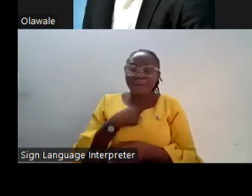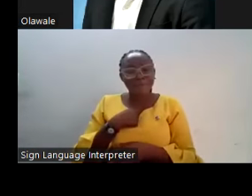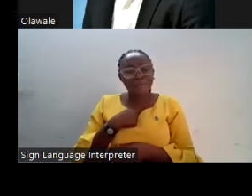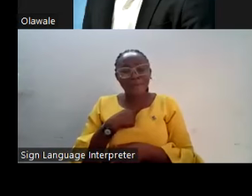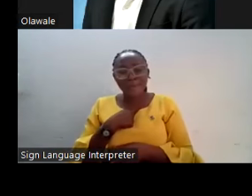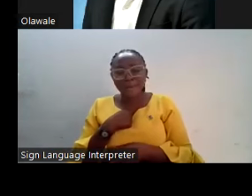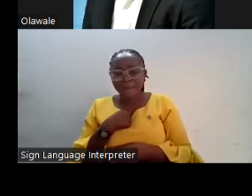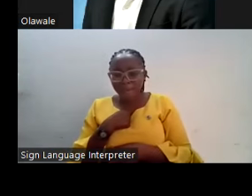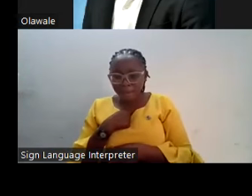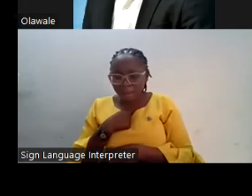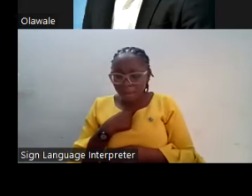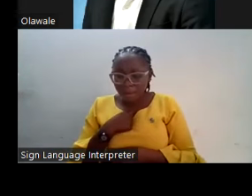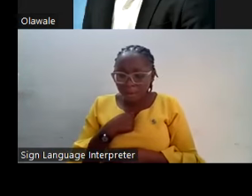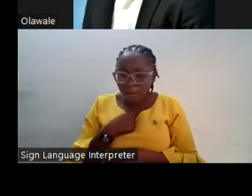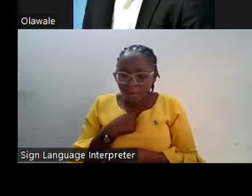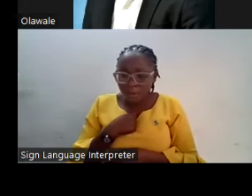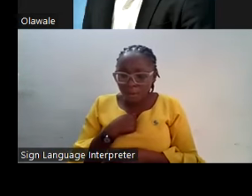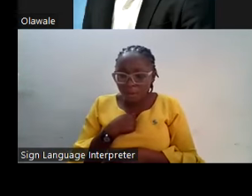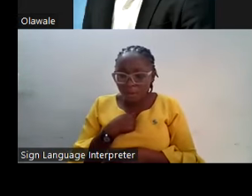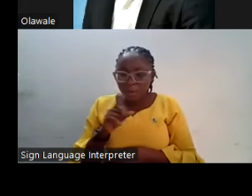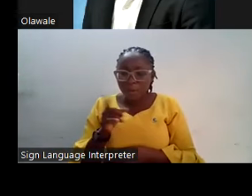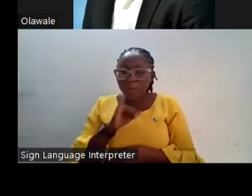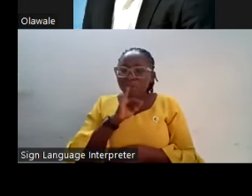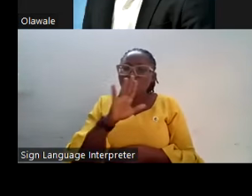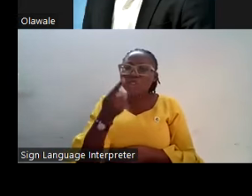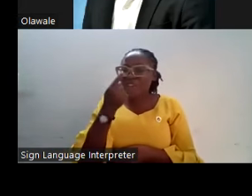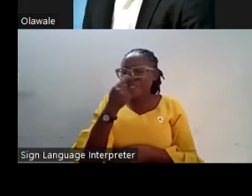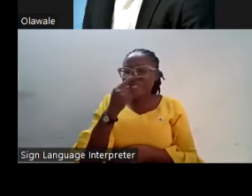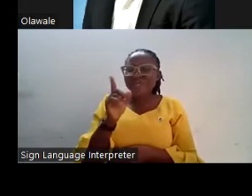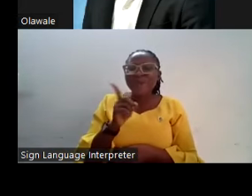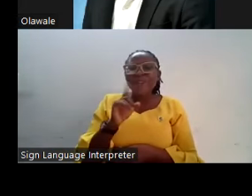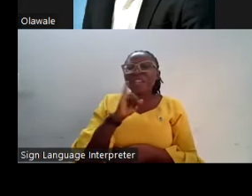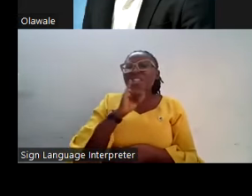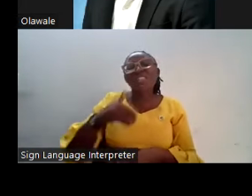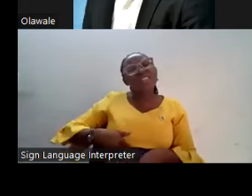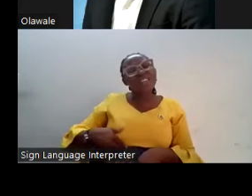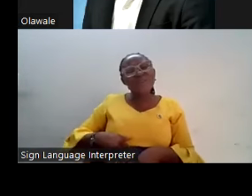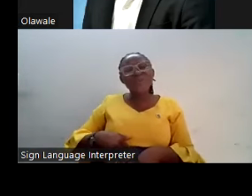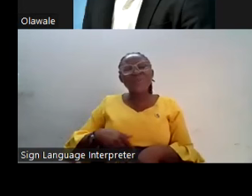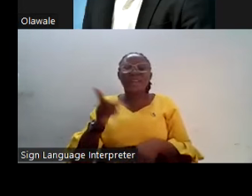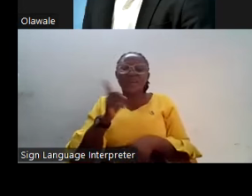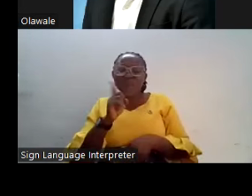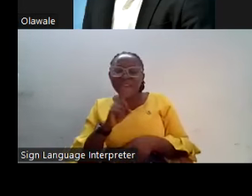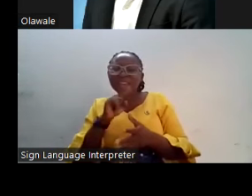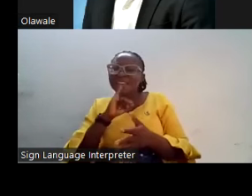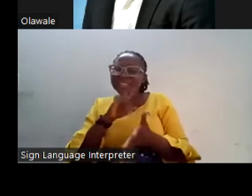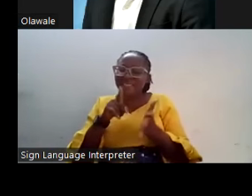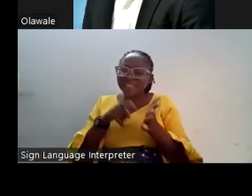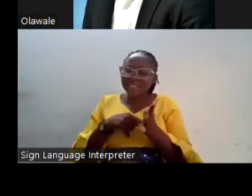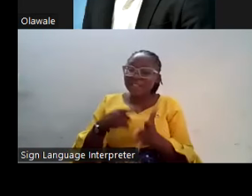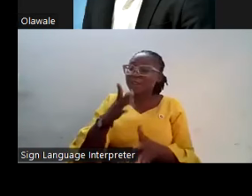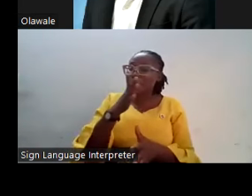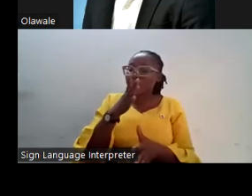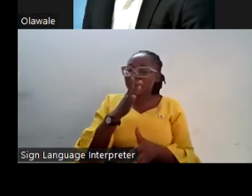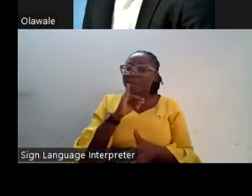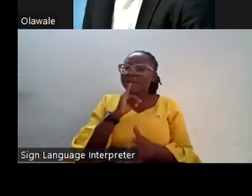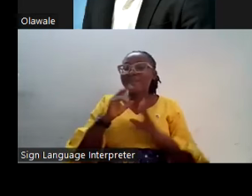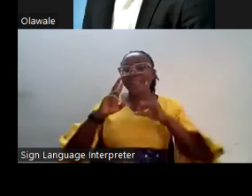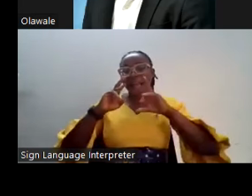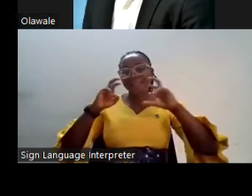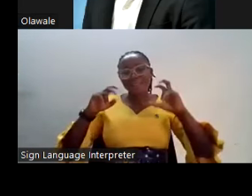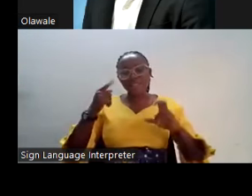nose? Where's your ear? Where's your tummy?" And so, in a playful manner, the mom is actually assessing this